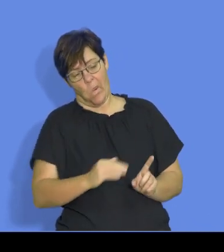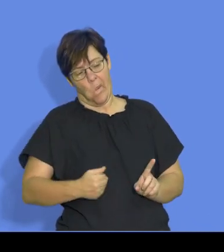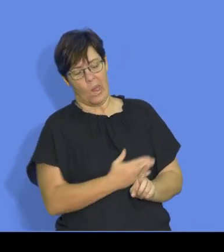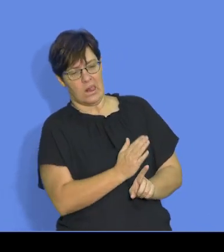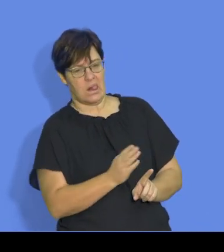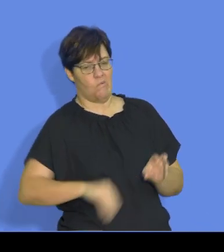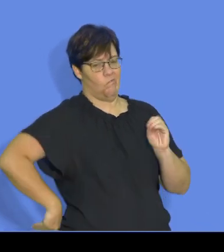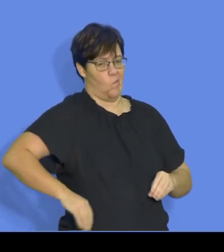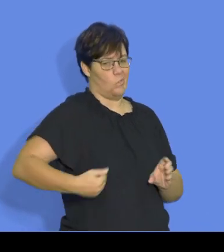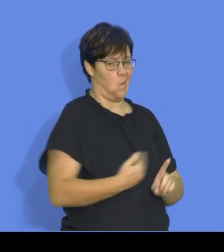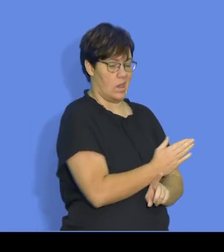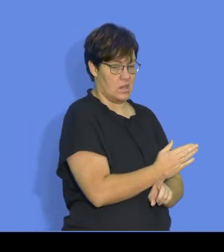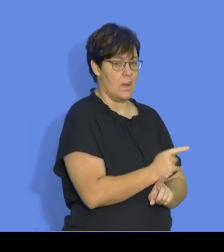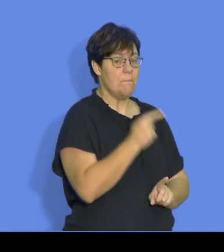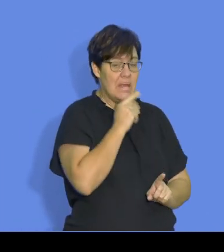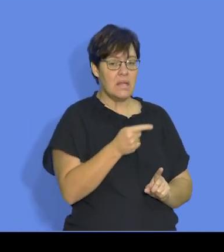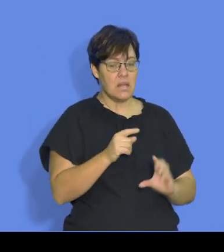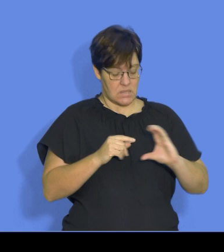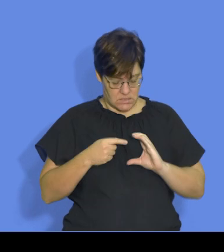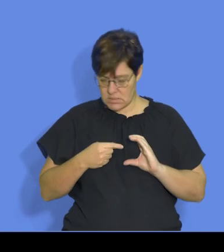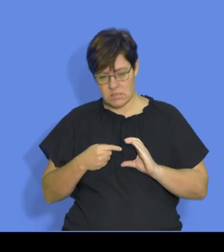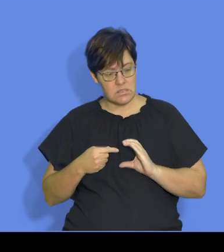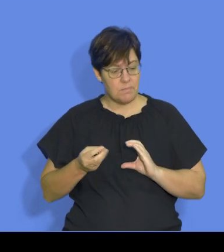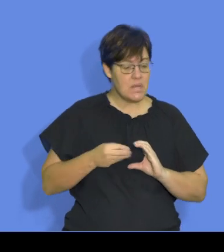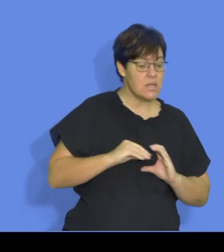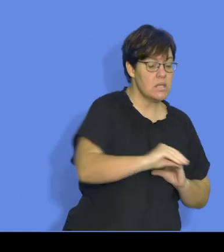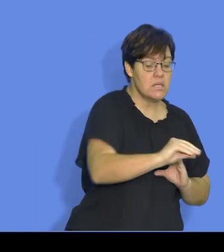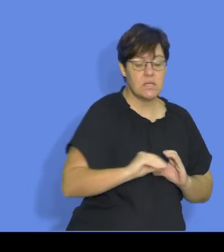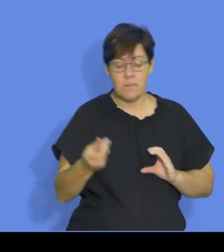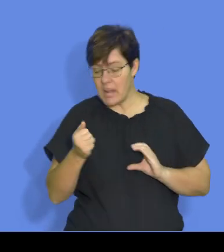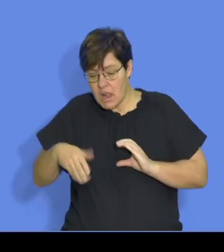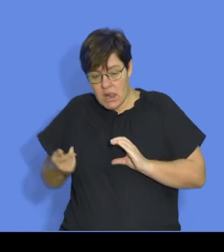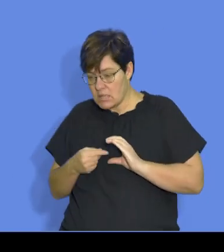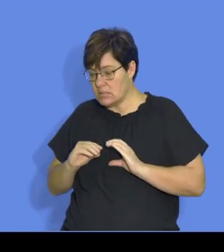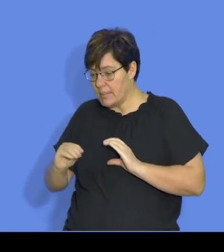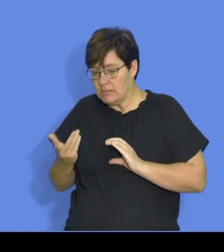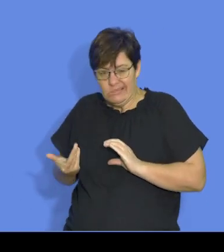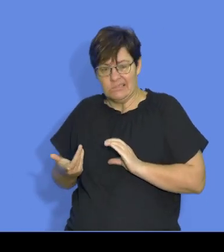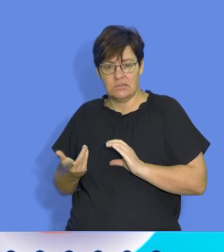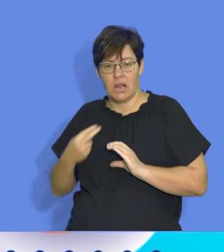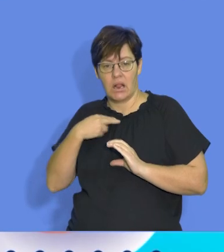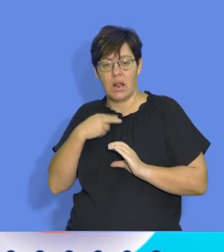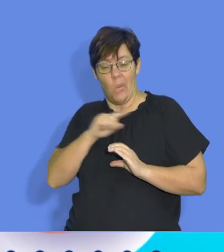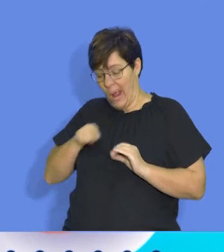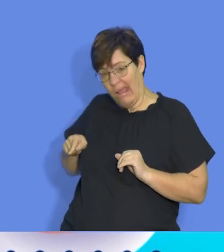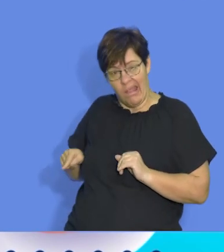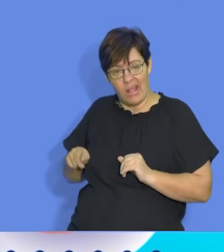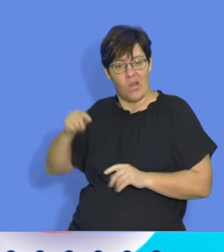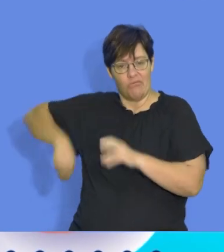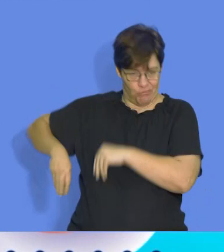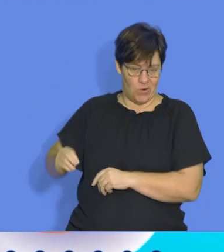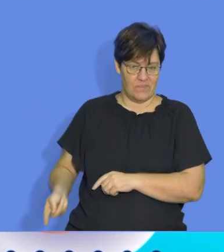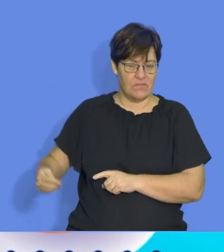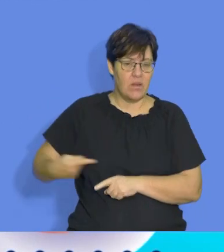will obviously then impact on the government's delivery of services. And that is why it's